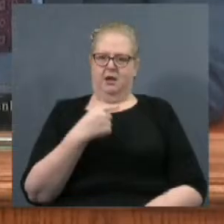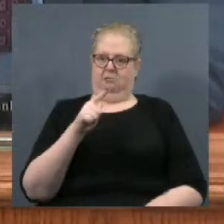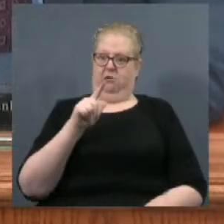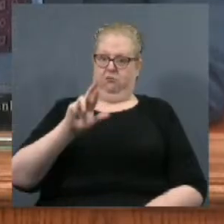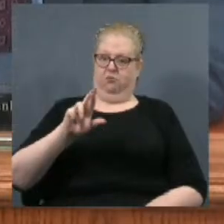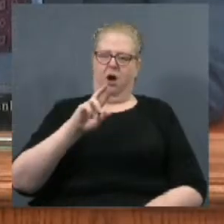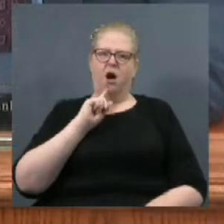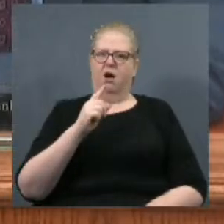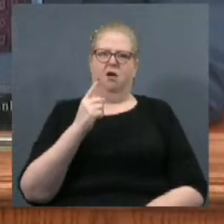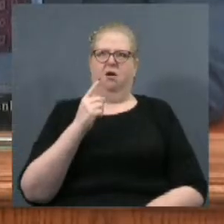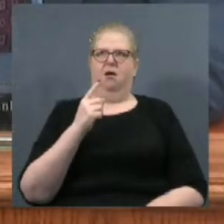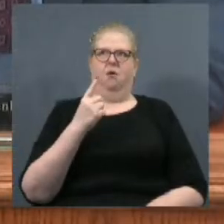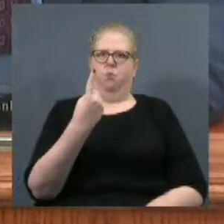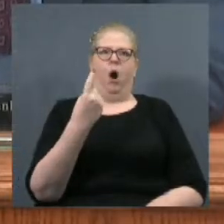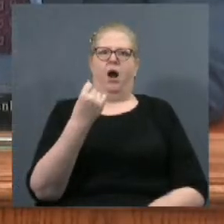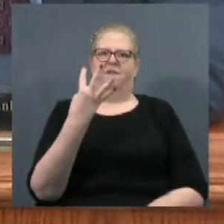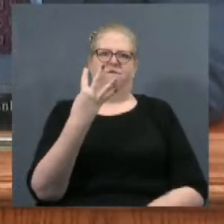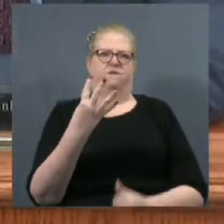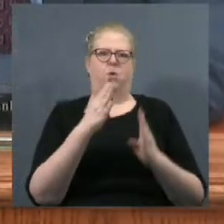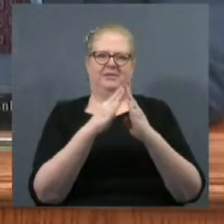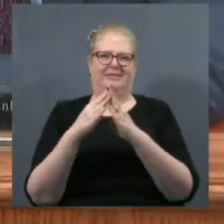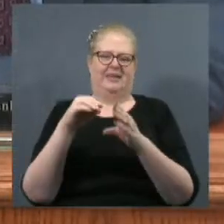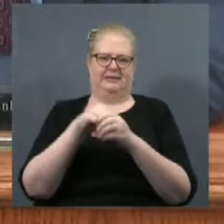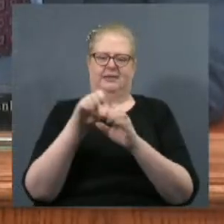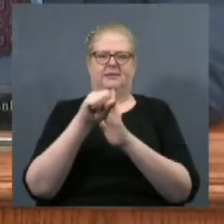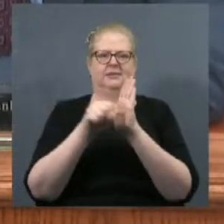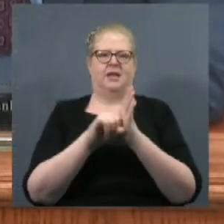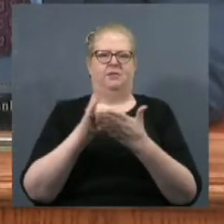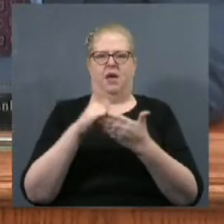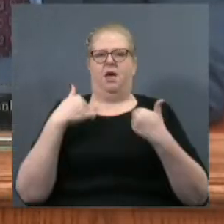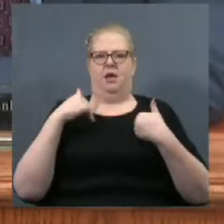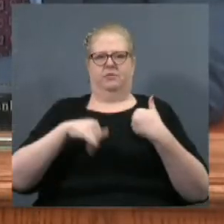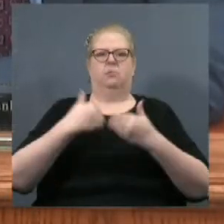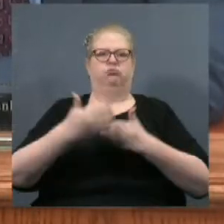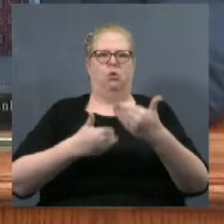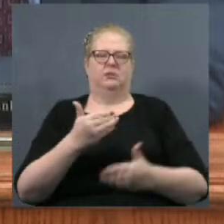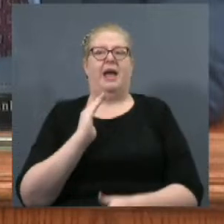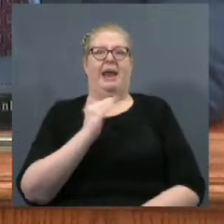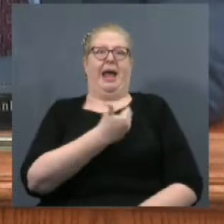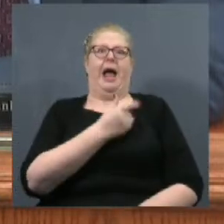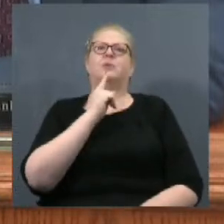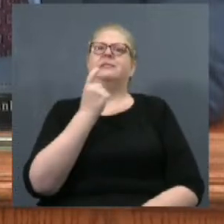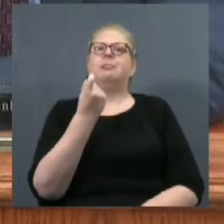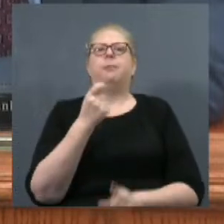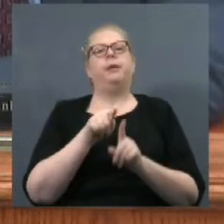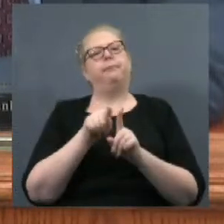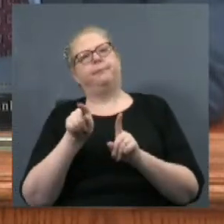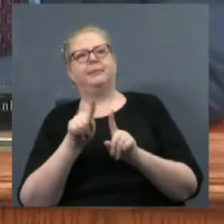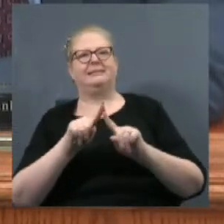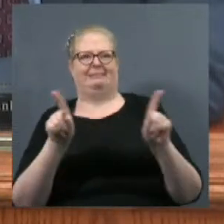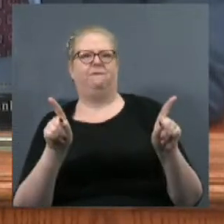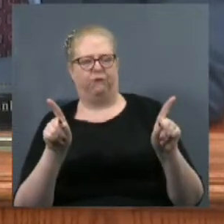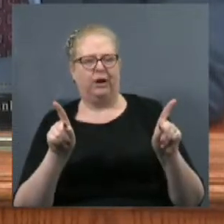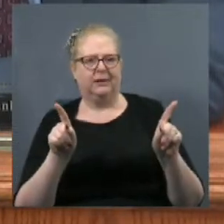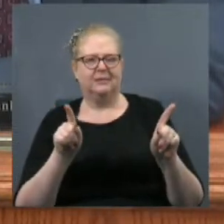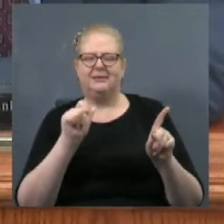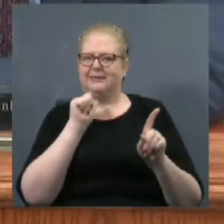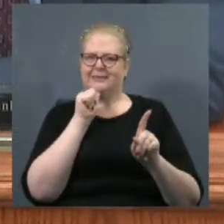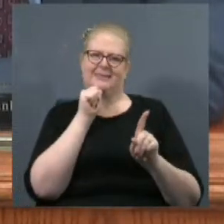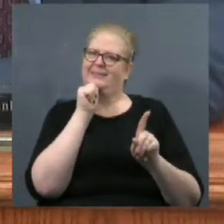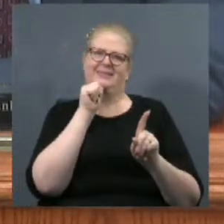has a city manager process. And then ours is a little different as well. So it's not the